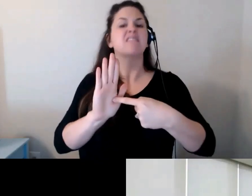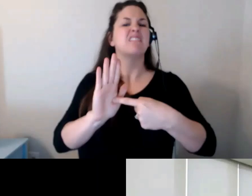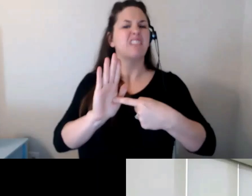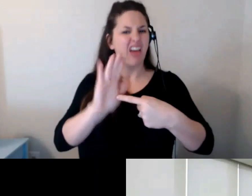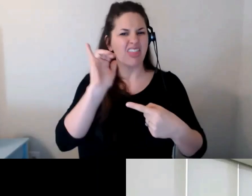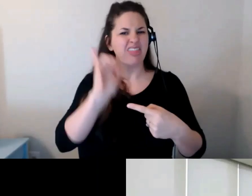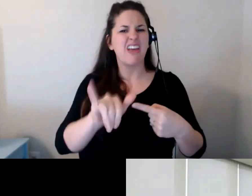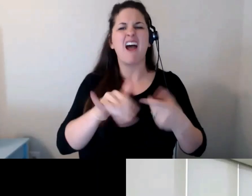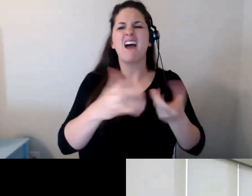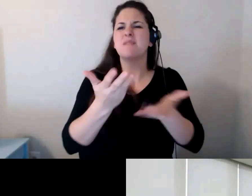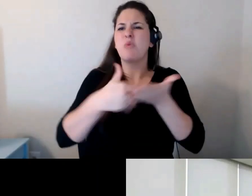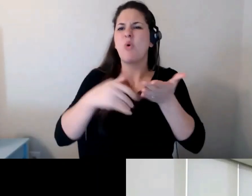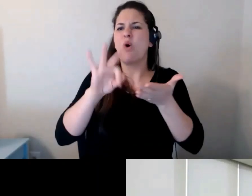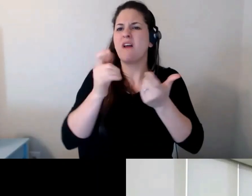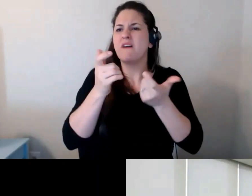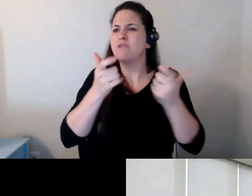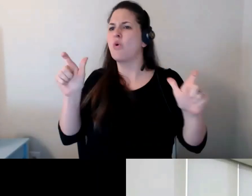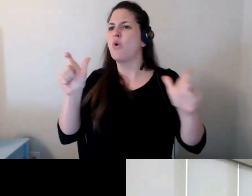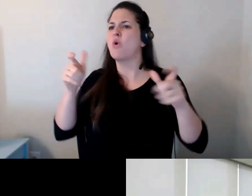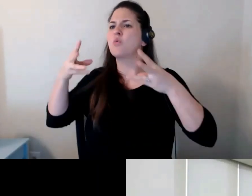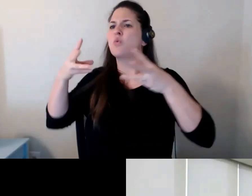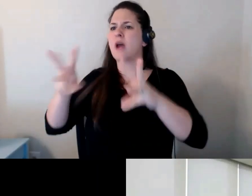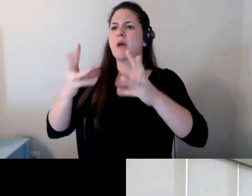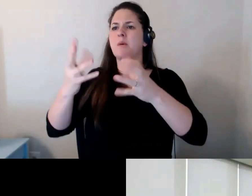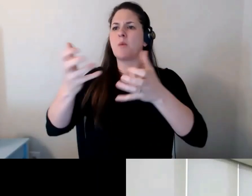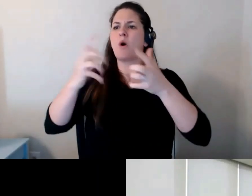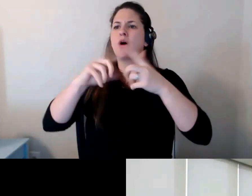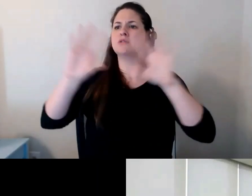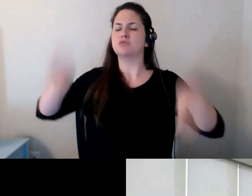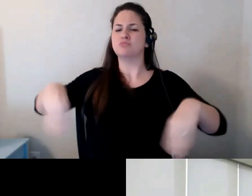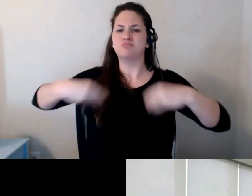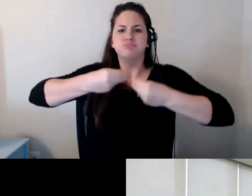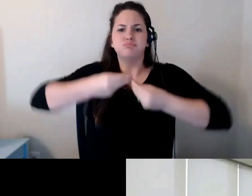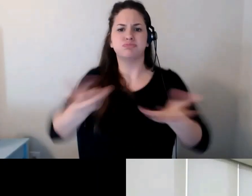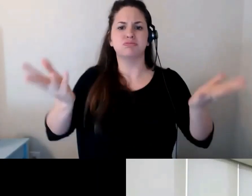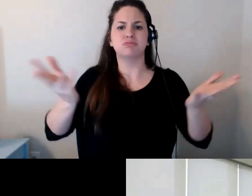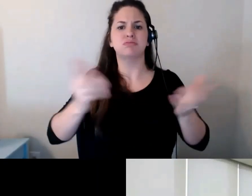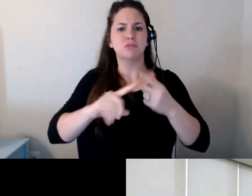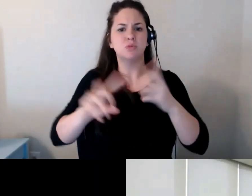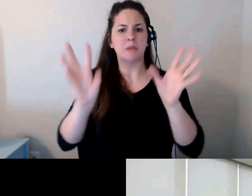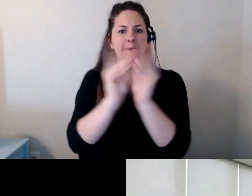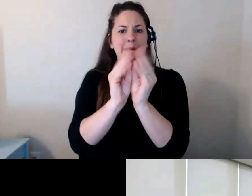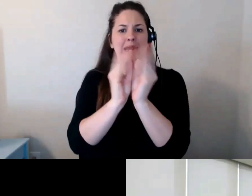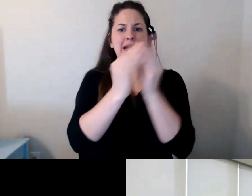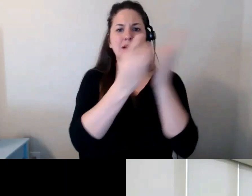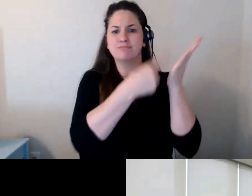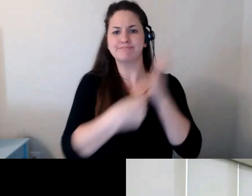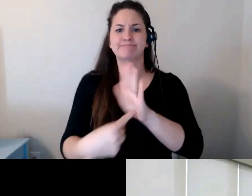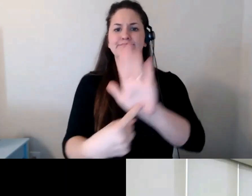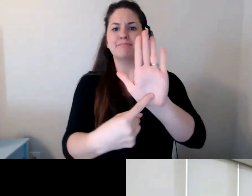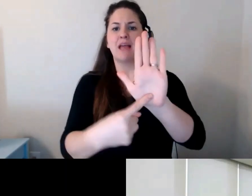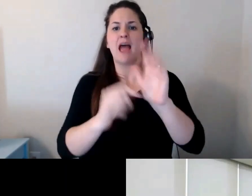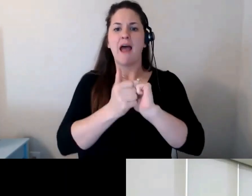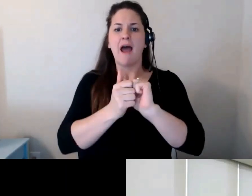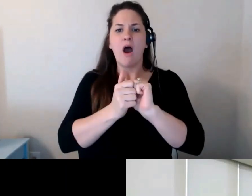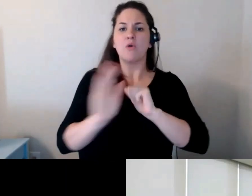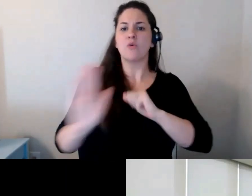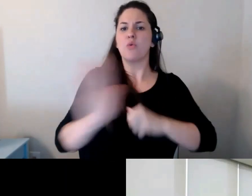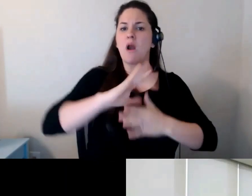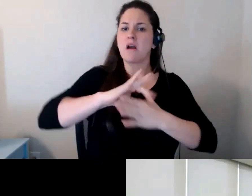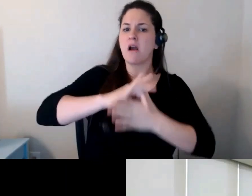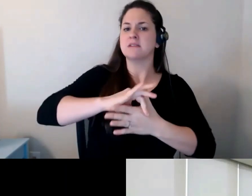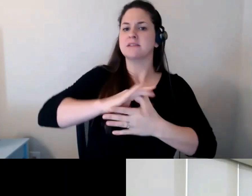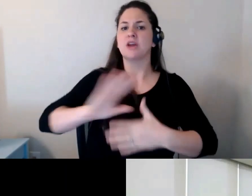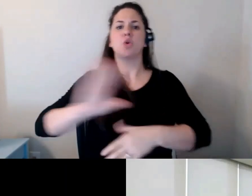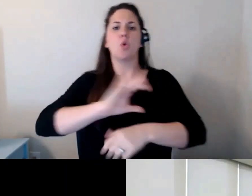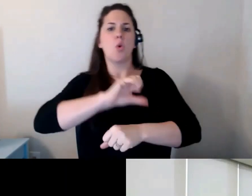larger way we want to deliver the annual meeting in a way that makes your content and your